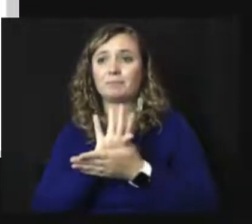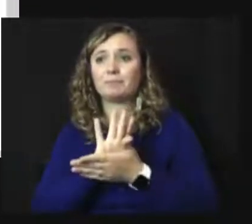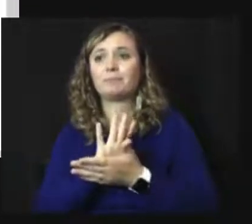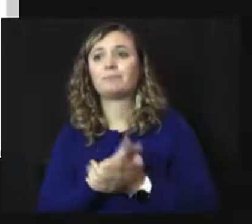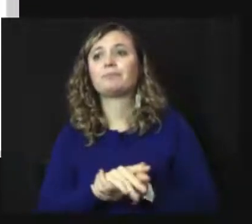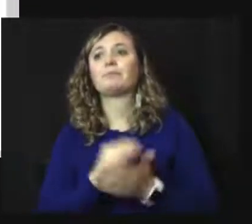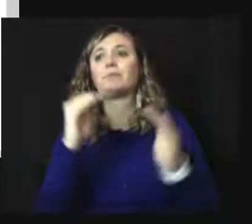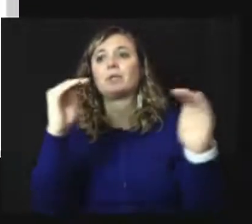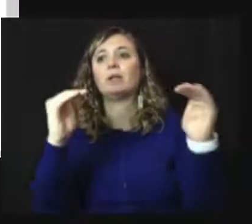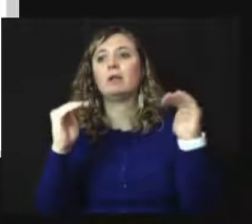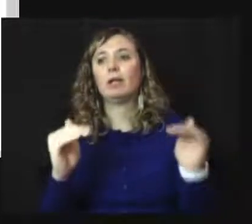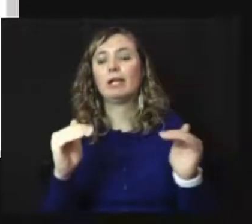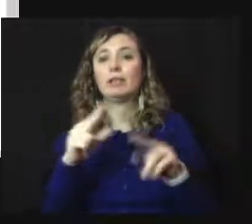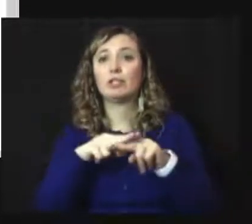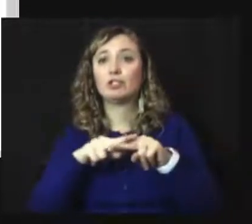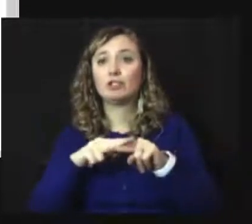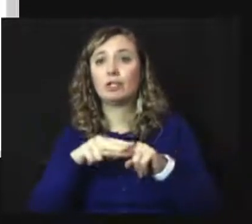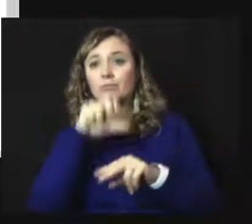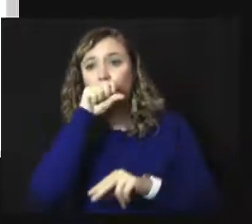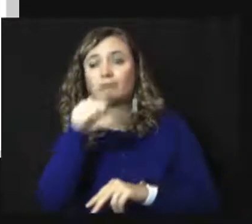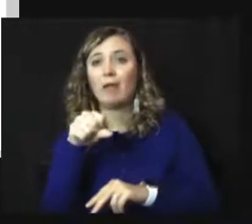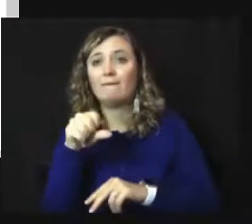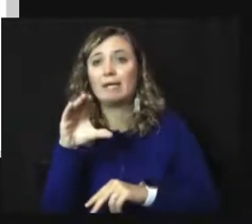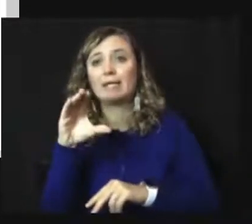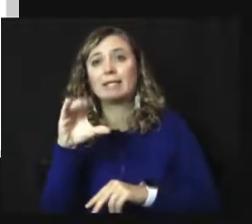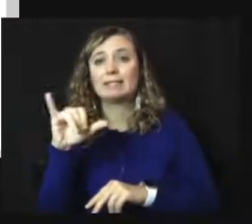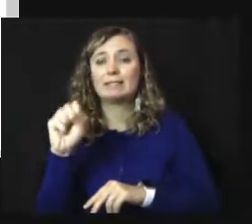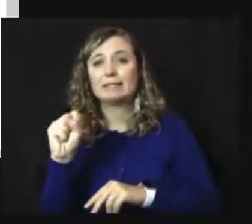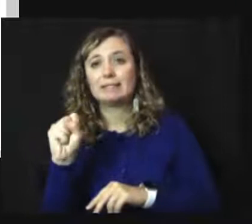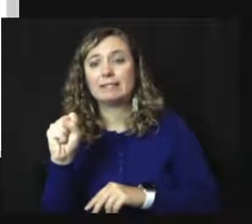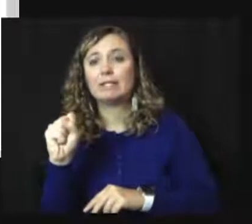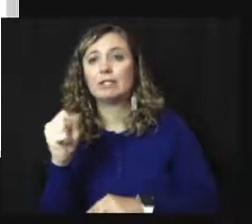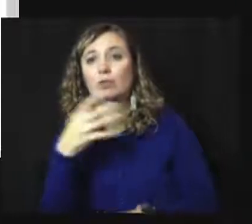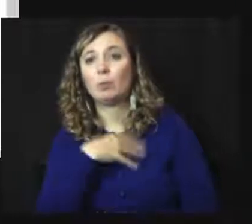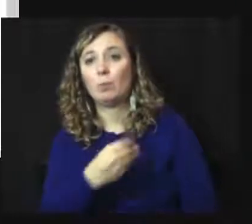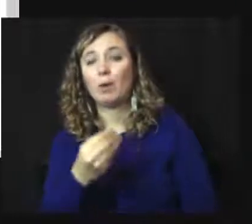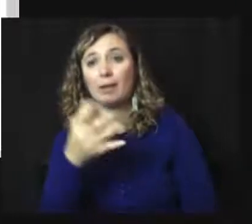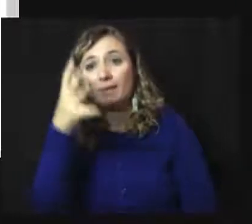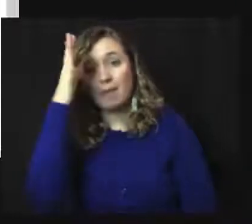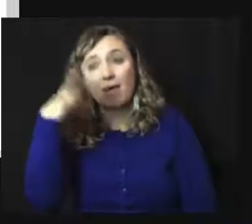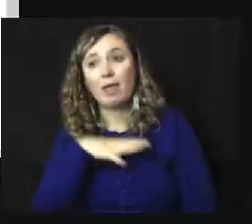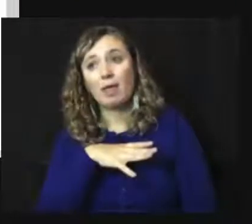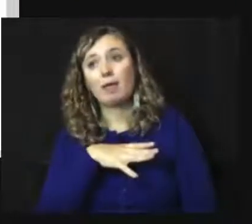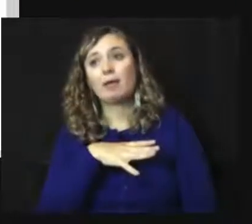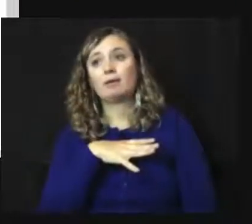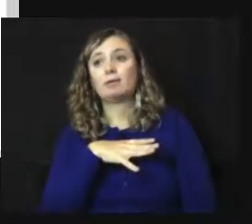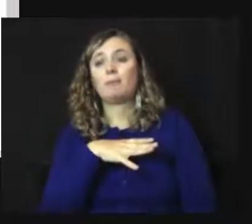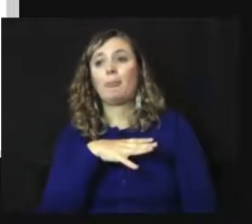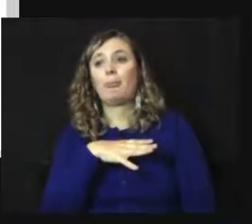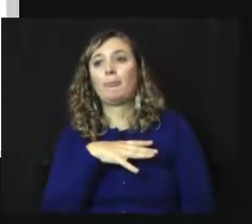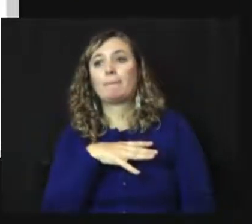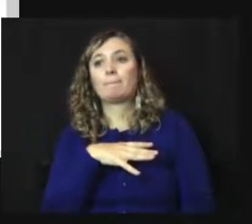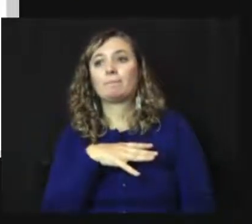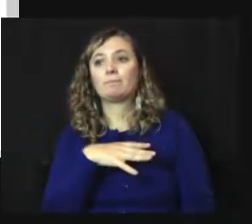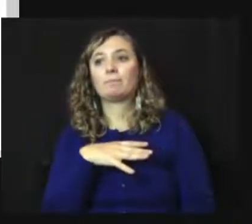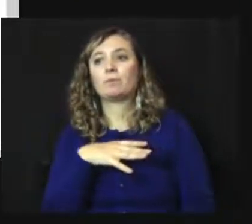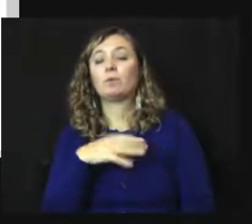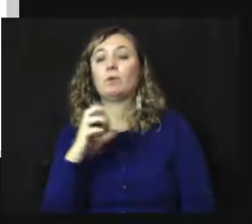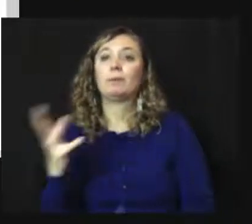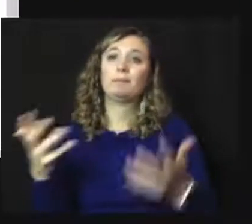So just some white man who really loves trains or schedules or buses or something. Or the kind of corollary to that,